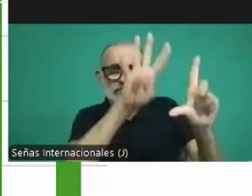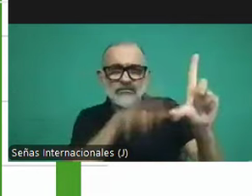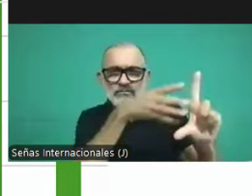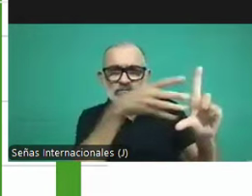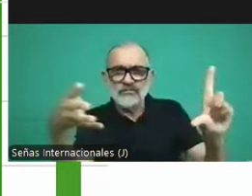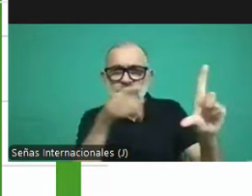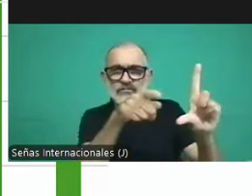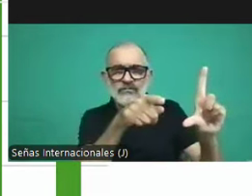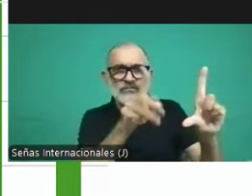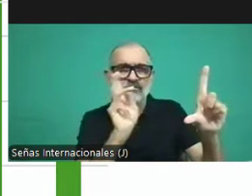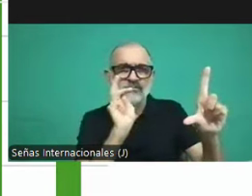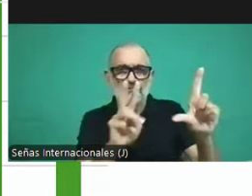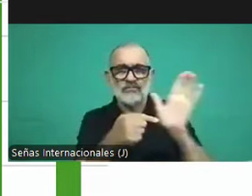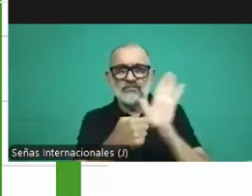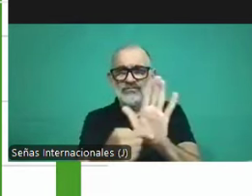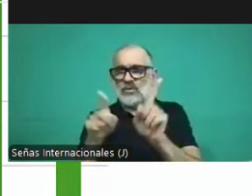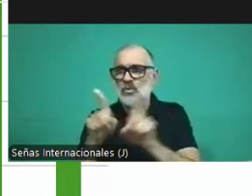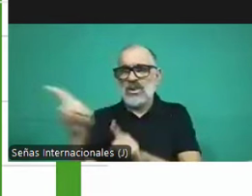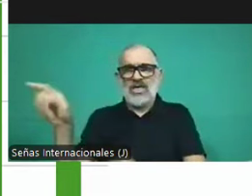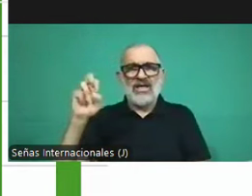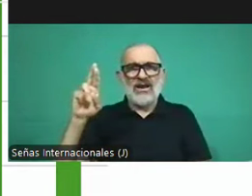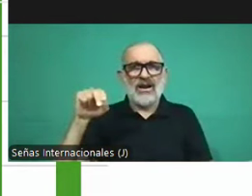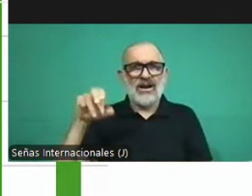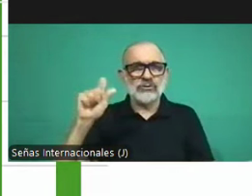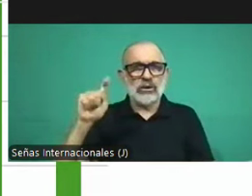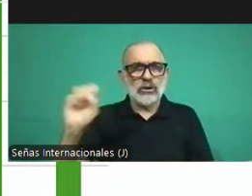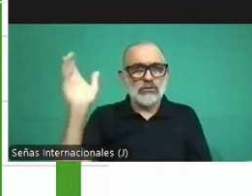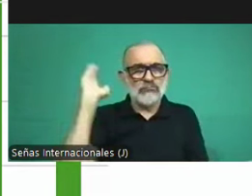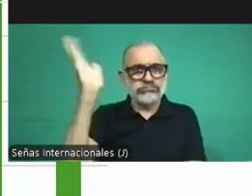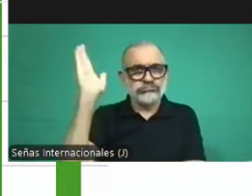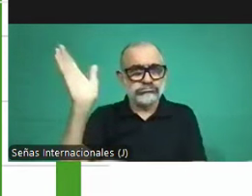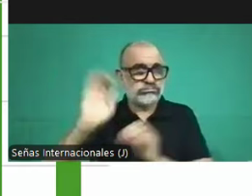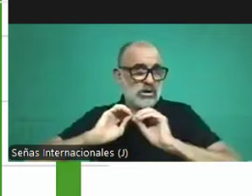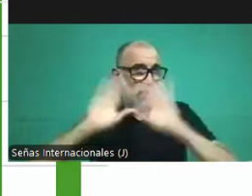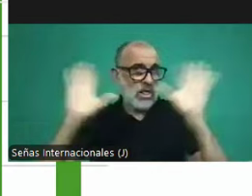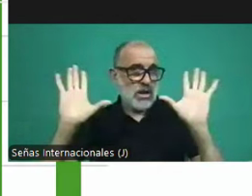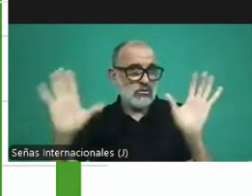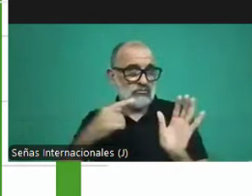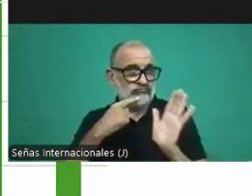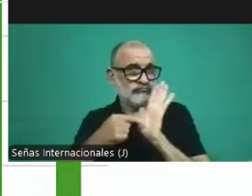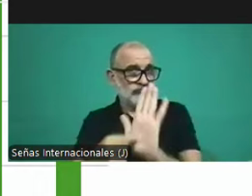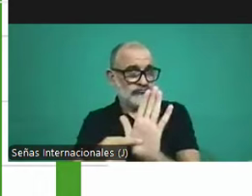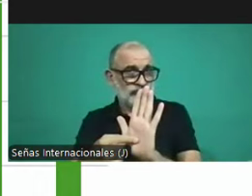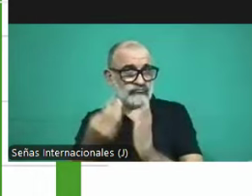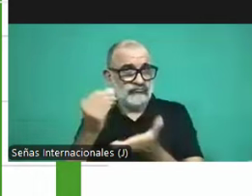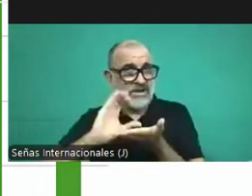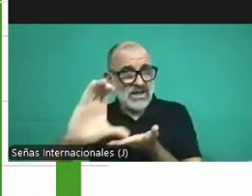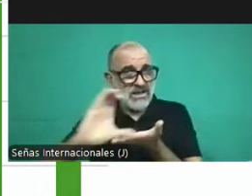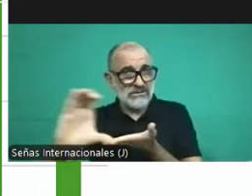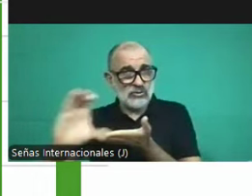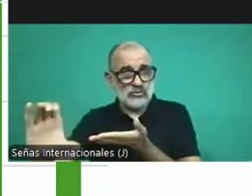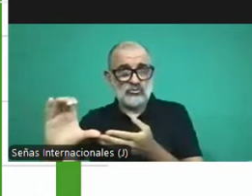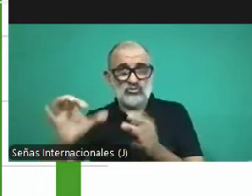reference to being able to establish to the expenditure in reference to what we have here, which is the line.